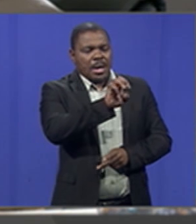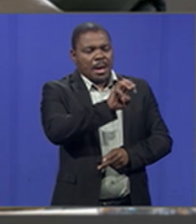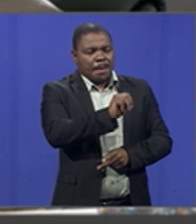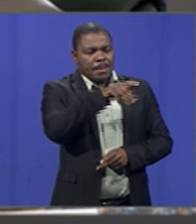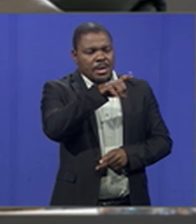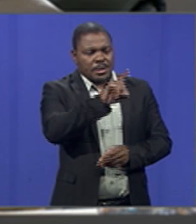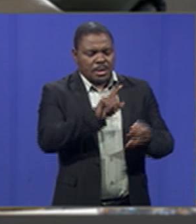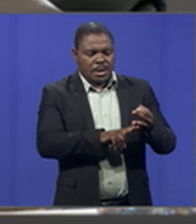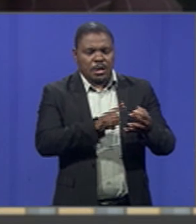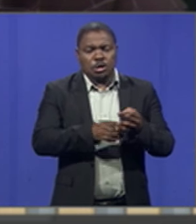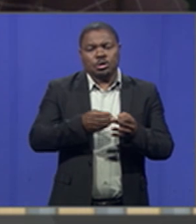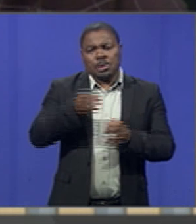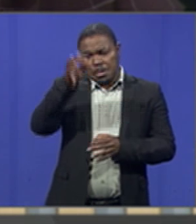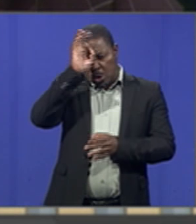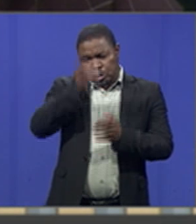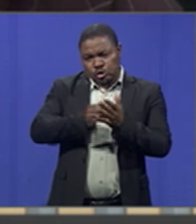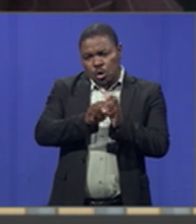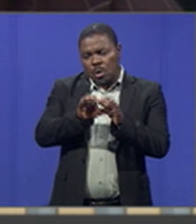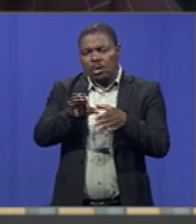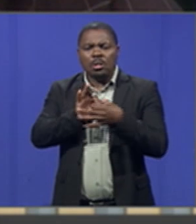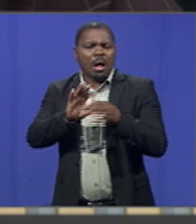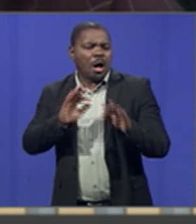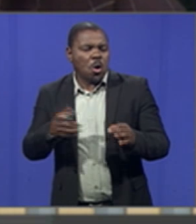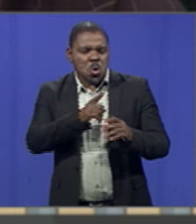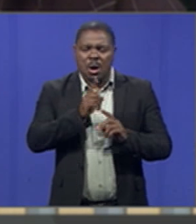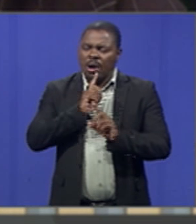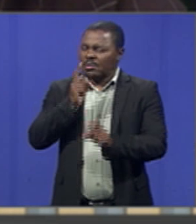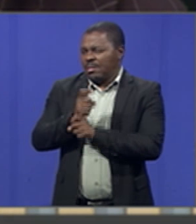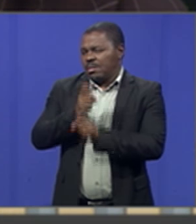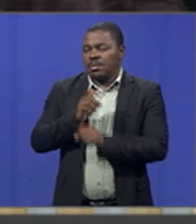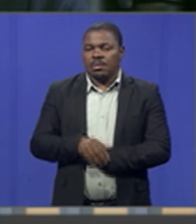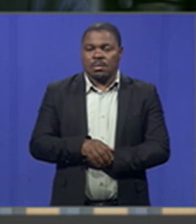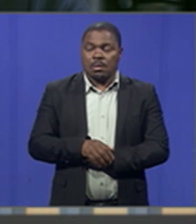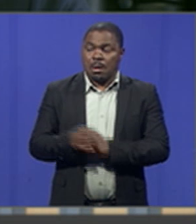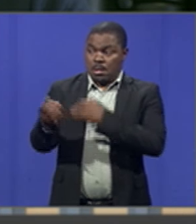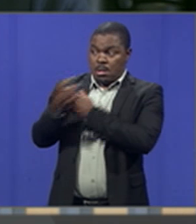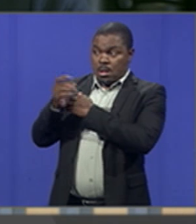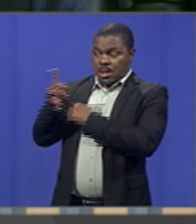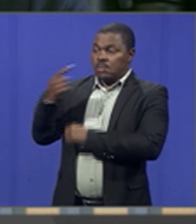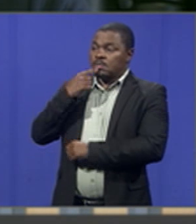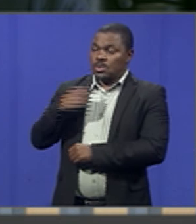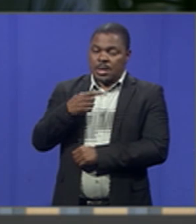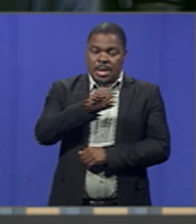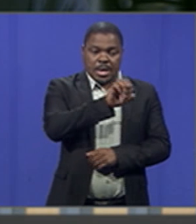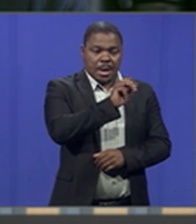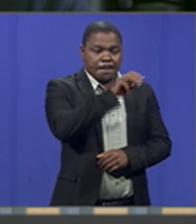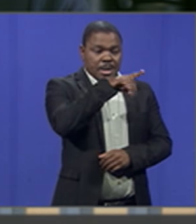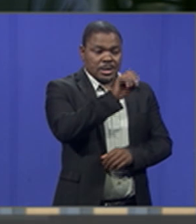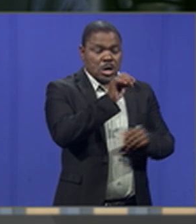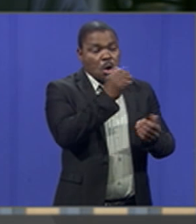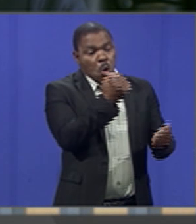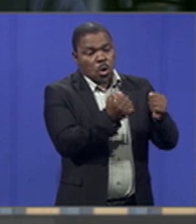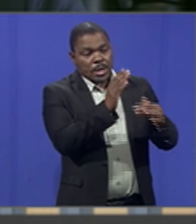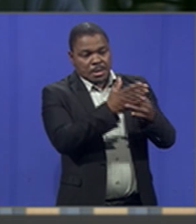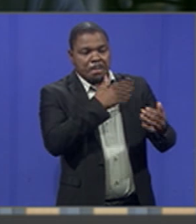tsa mapodisi. I've been advised to also place on record that I'm a suspect in case involving the EMPD, and I therefore do not wish to